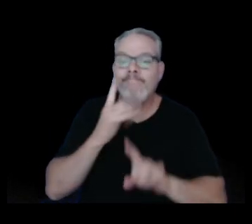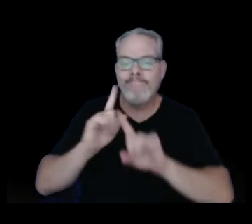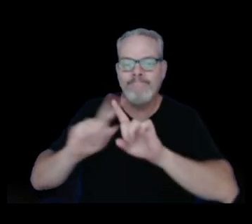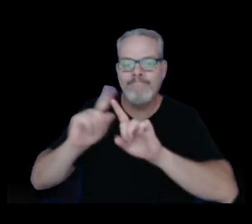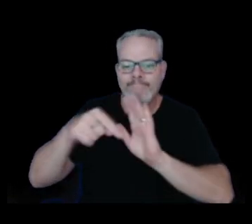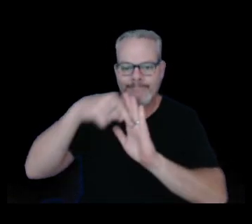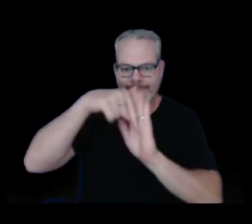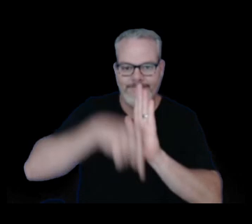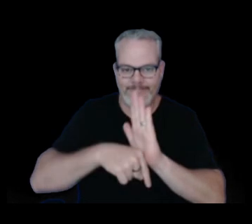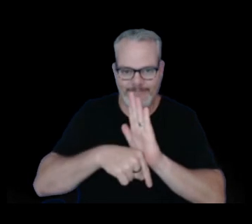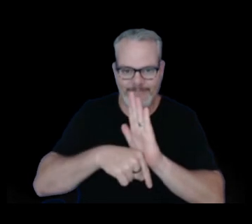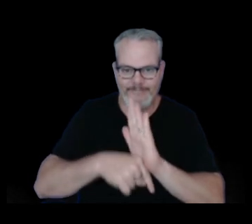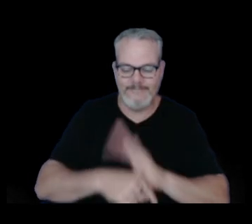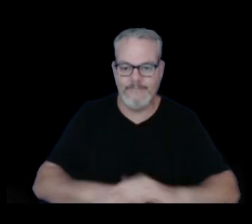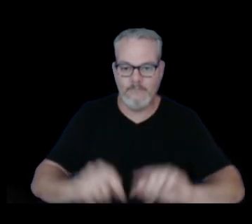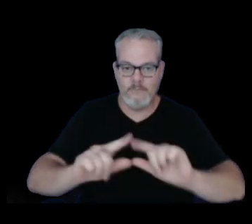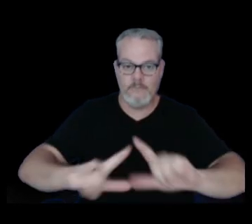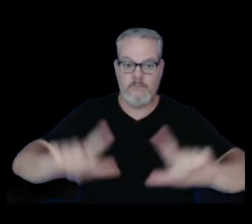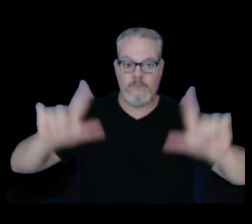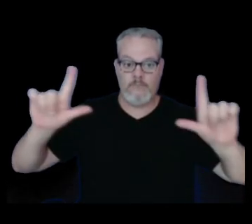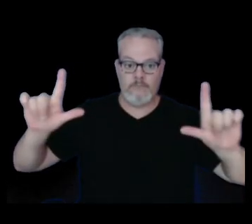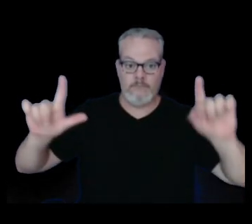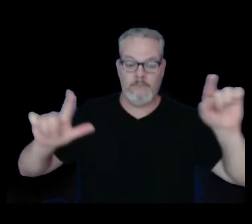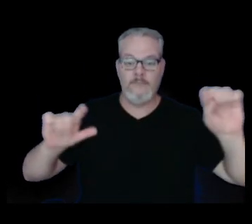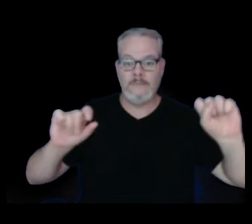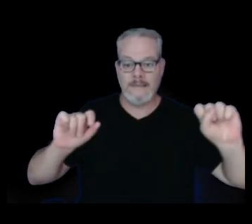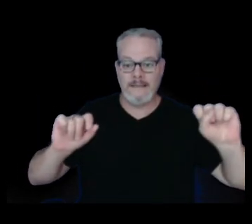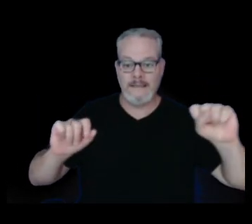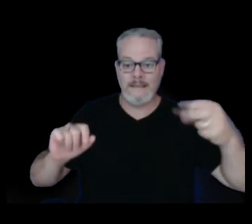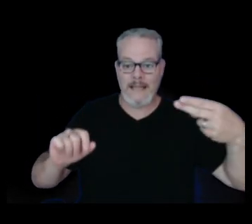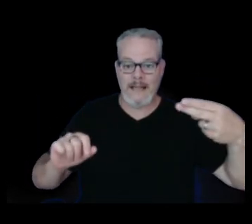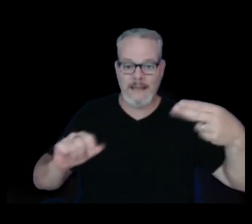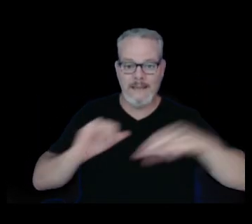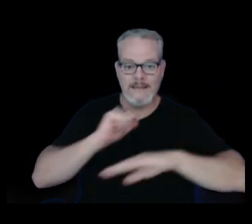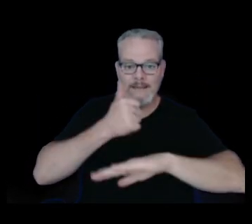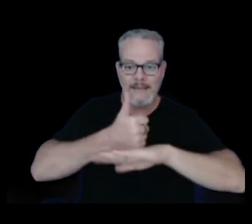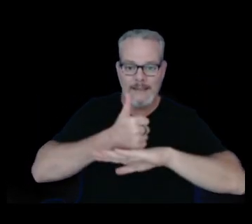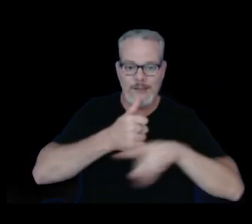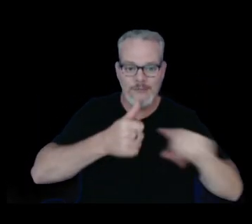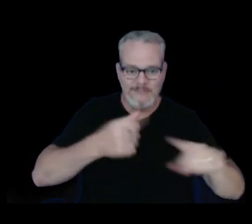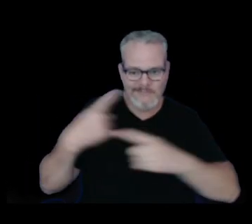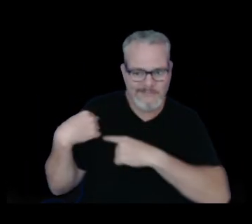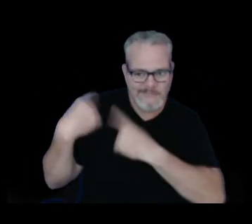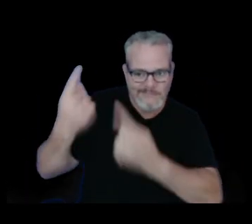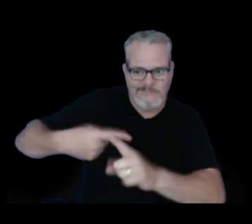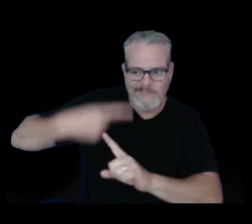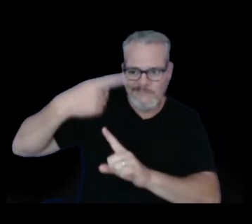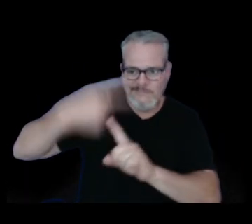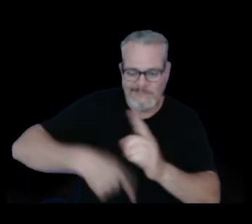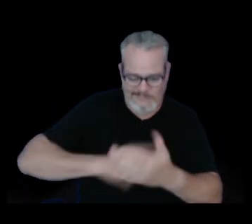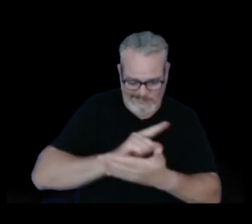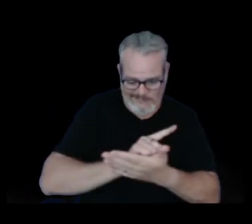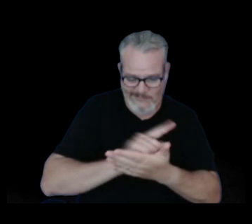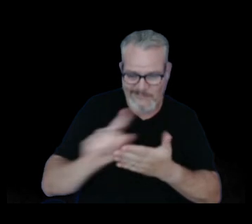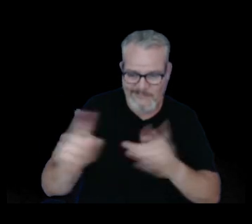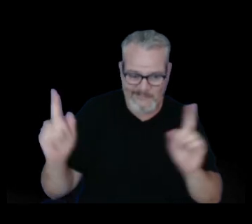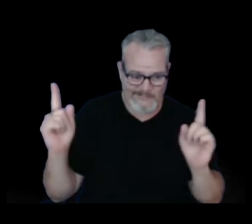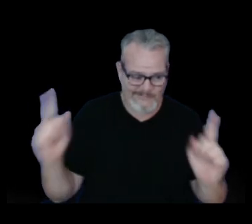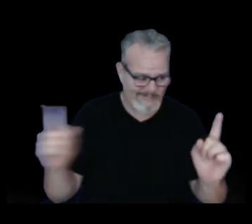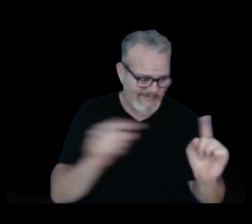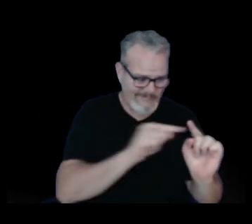Looking at the ground tilt at the Sand Hill Station, this is the last month. So over the last week, we've had a deflation and